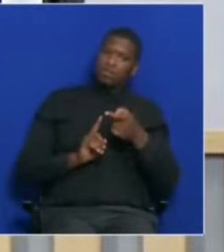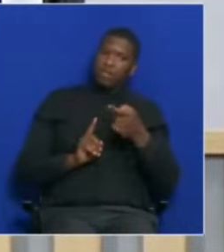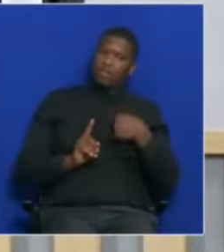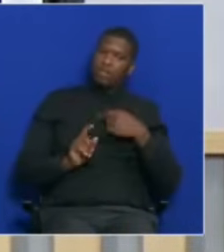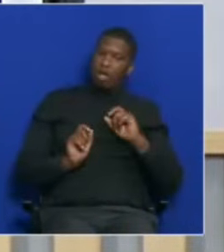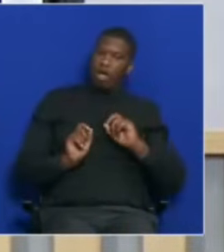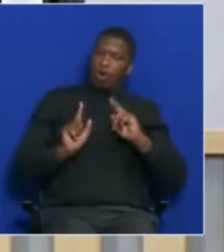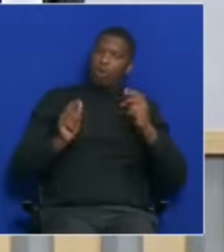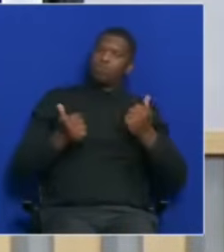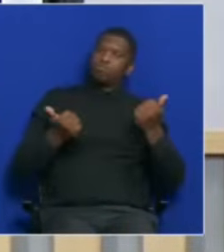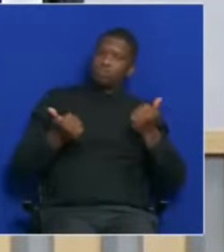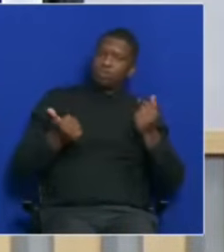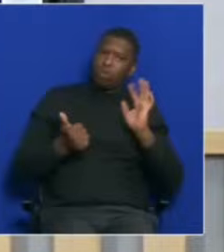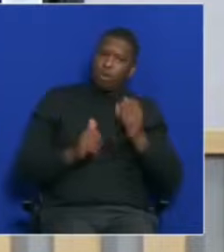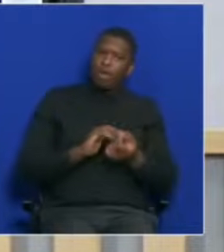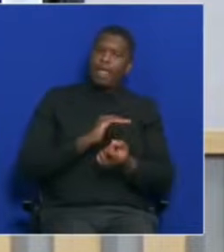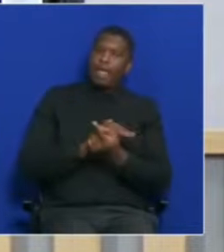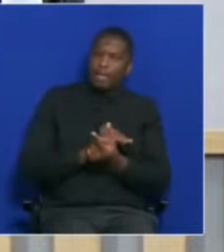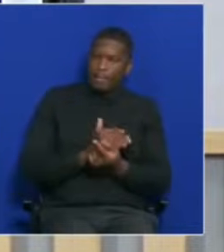there's